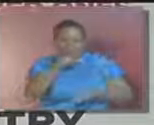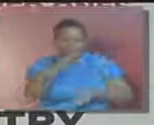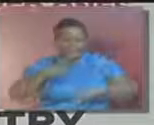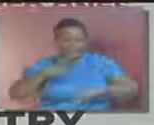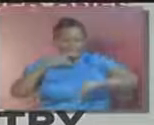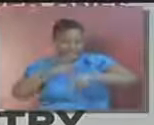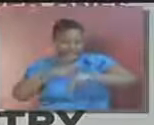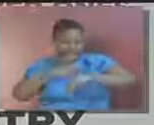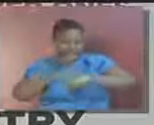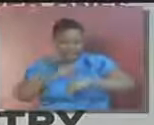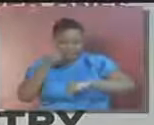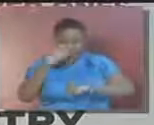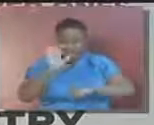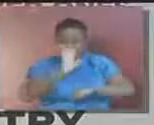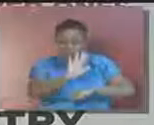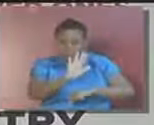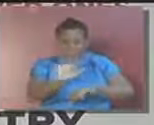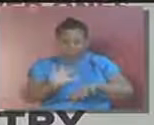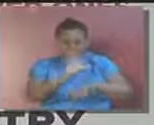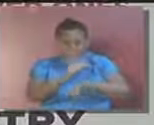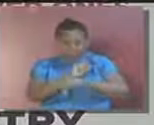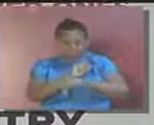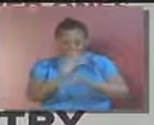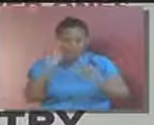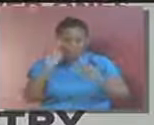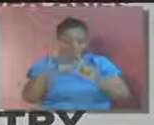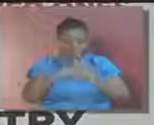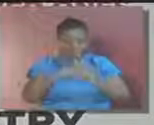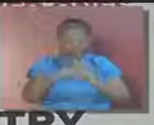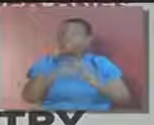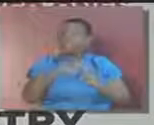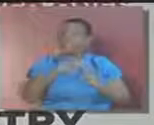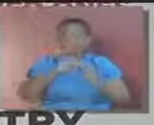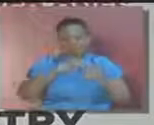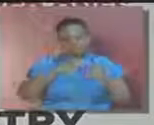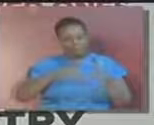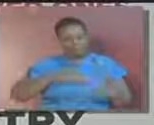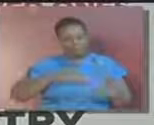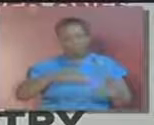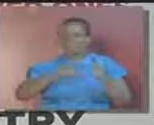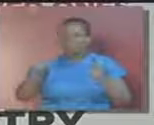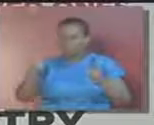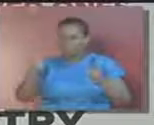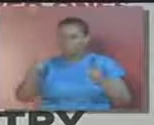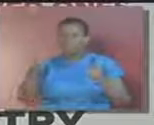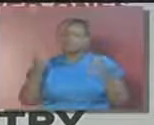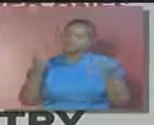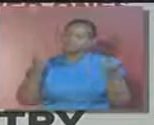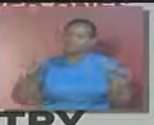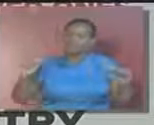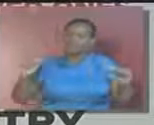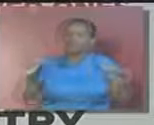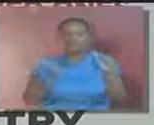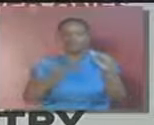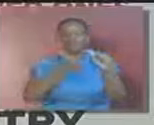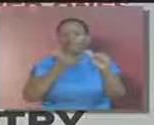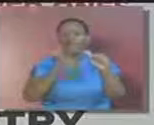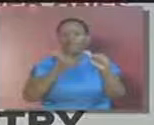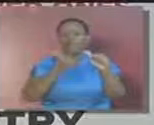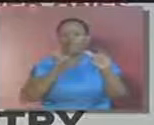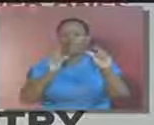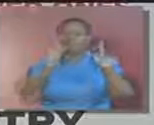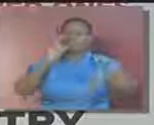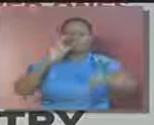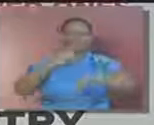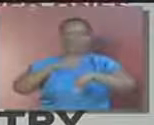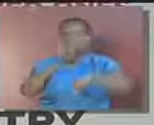you, we can't reuse it for someone else. So try and stick to your appointments as long as